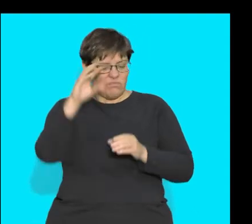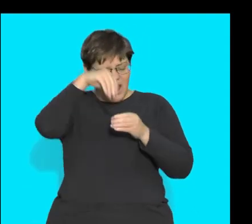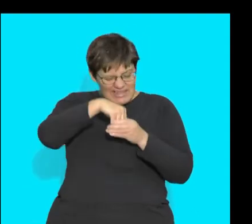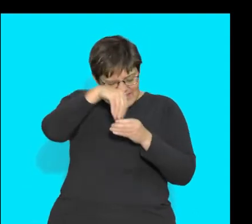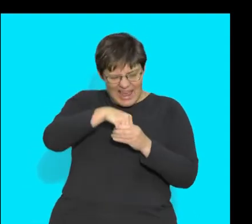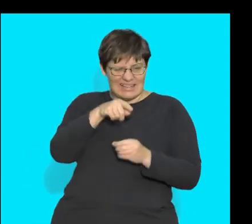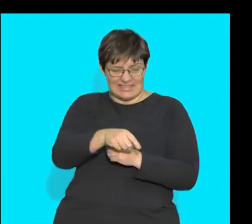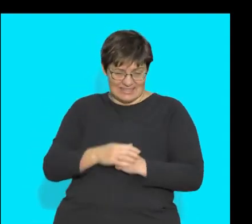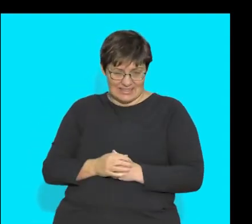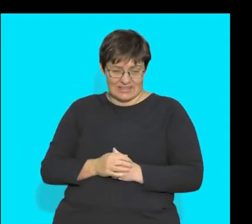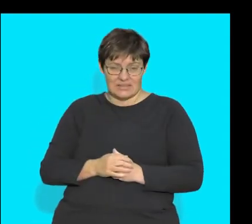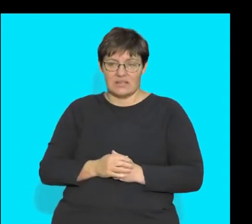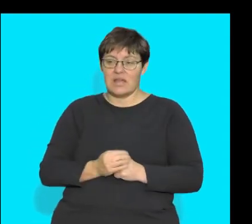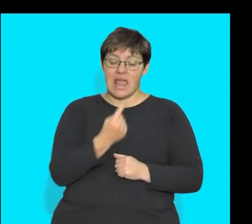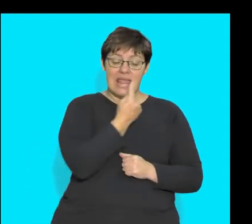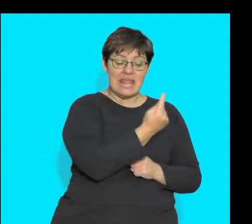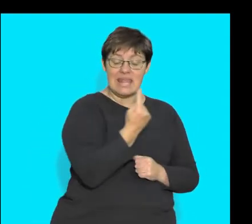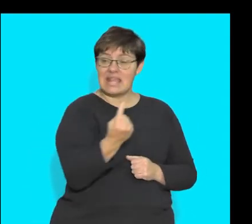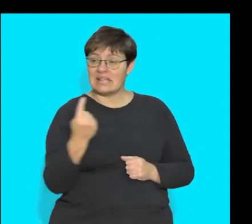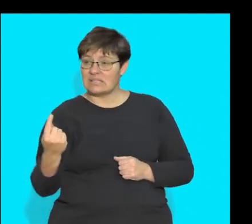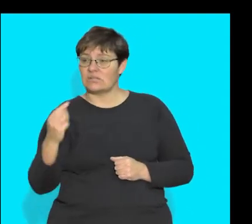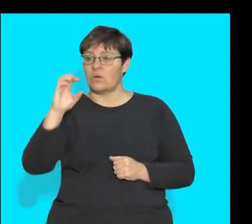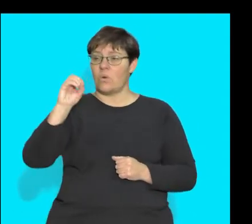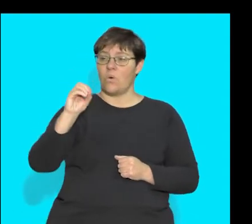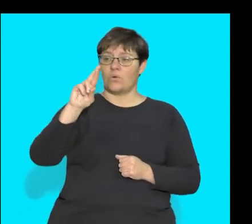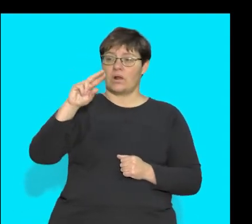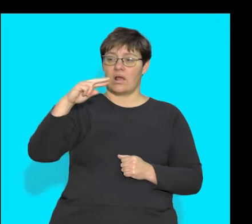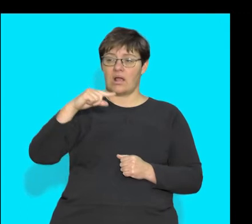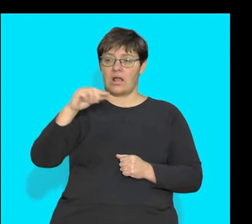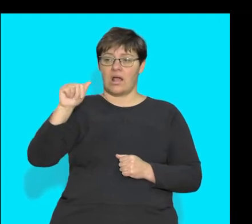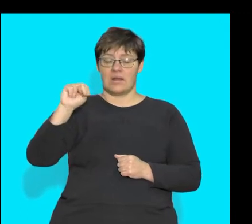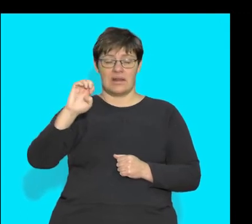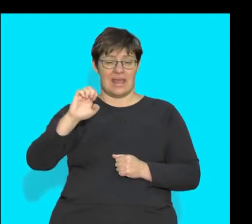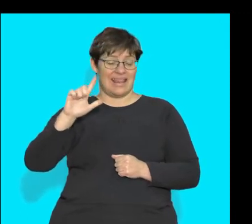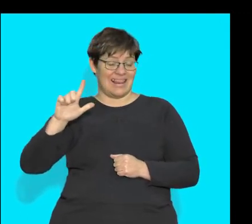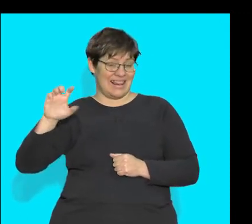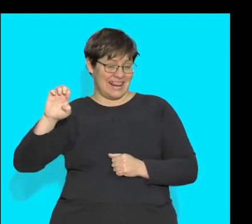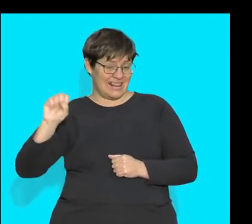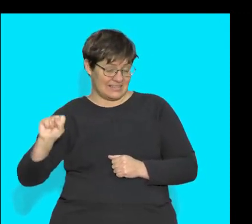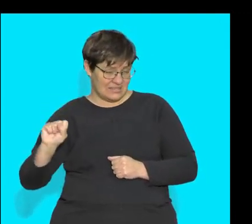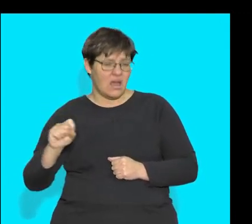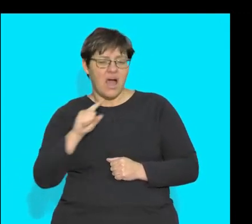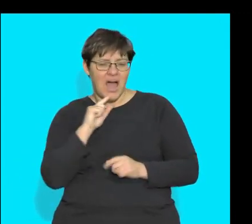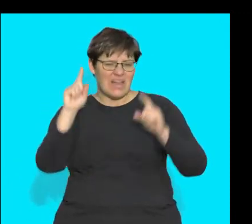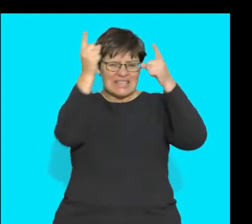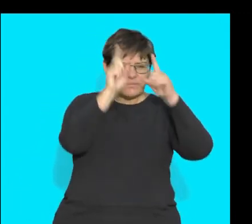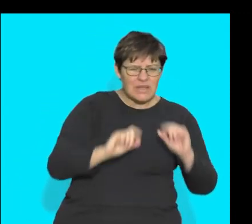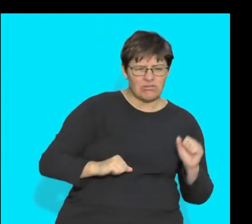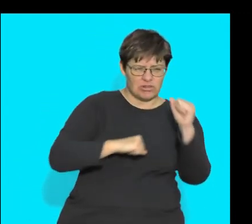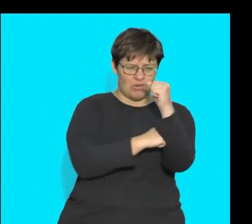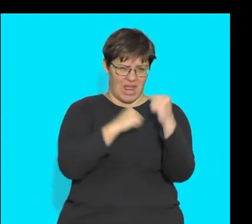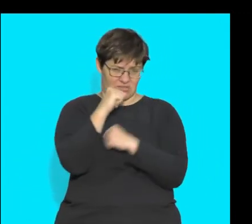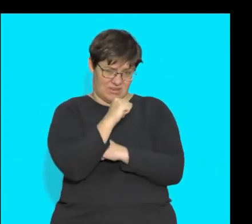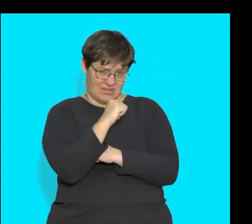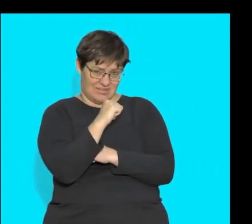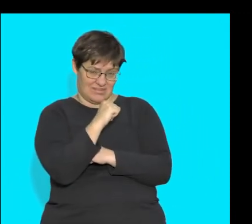cell. Now remember what I said to you, each of these organelles is a specialized structure. What do I mean